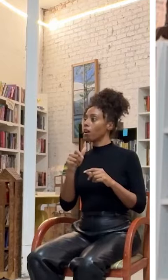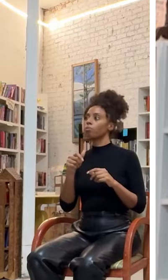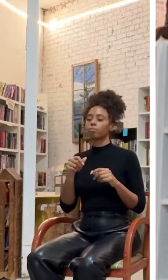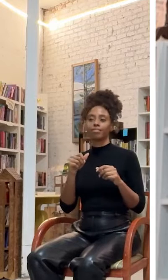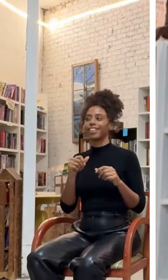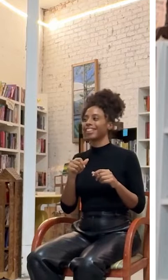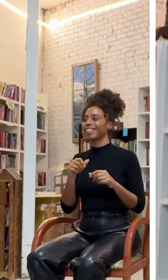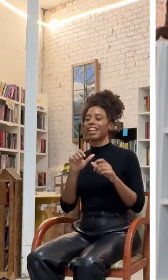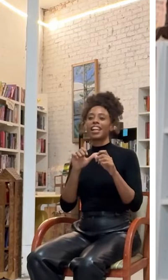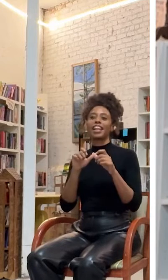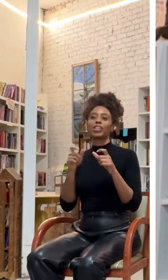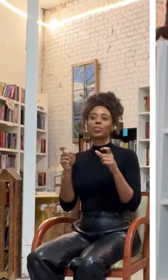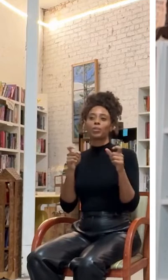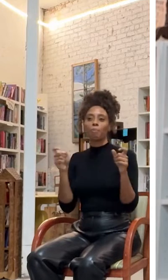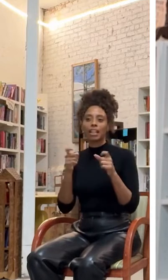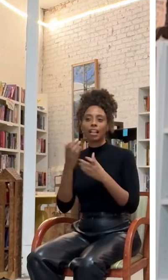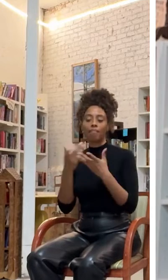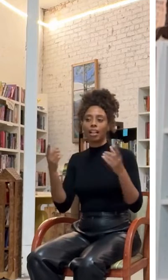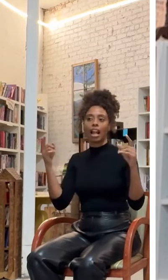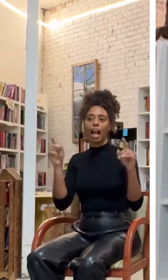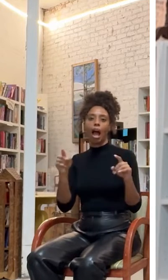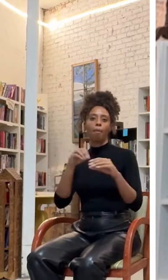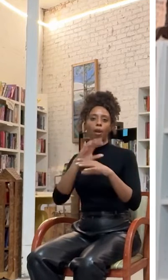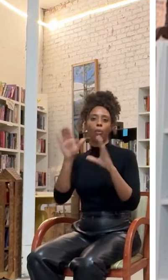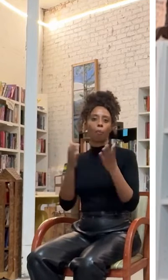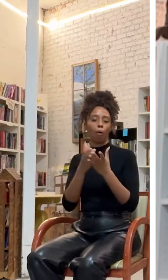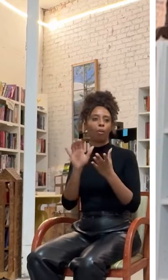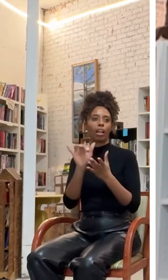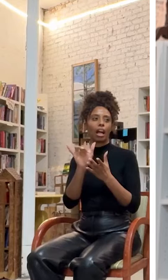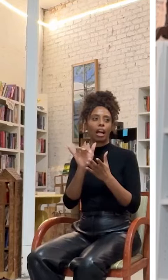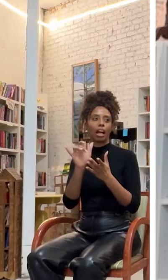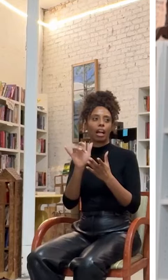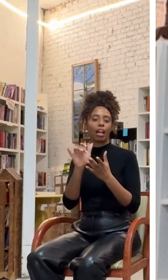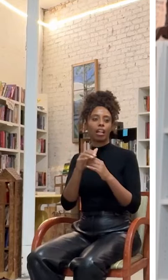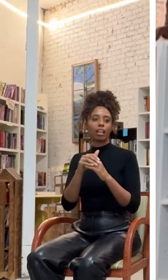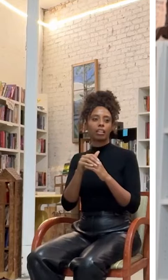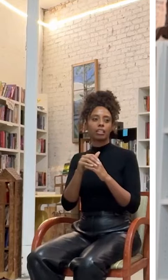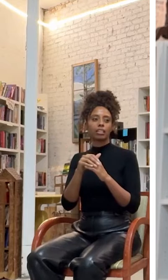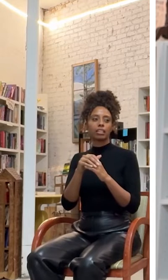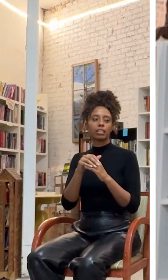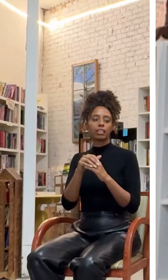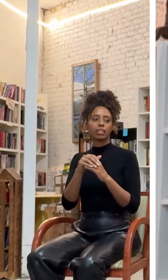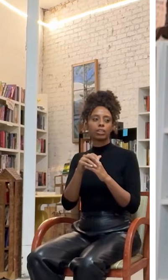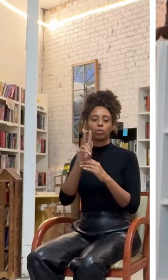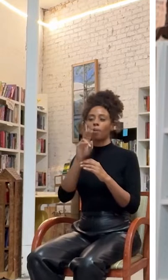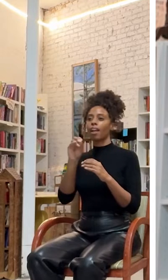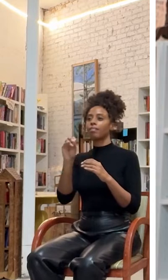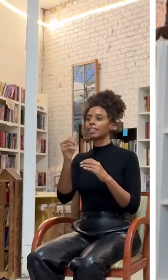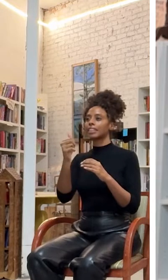to manage with everything that was happening in the world in like the early to mid 2010s.